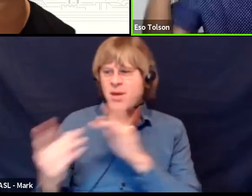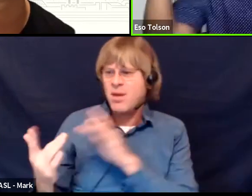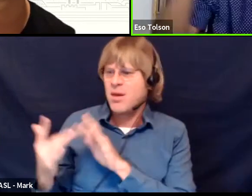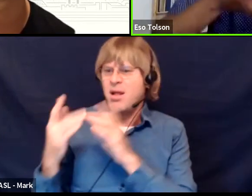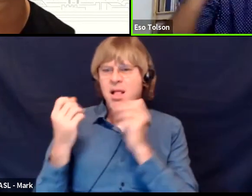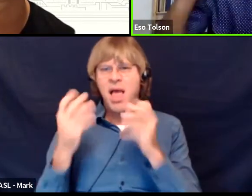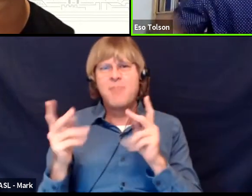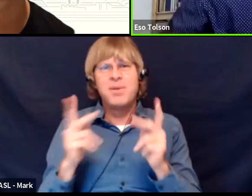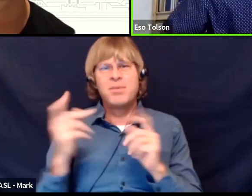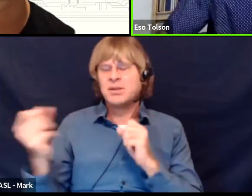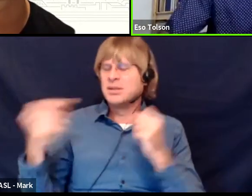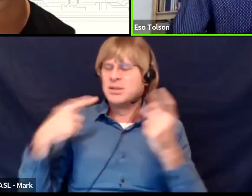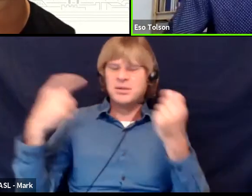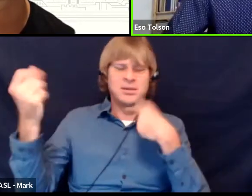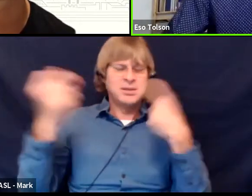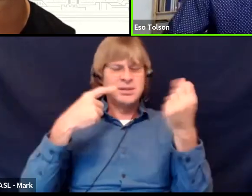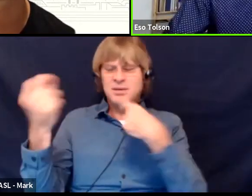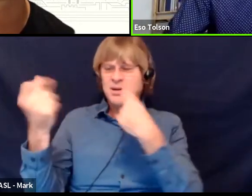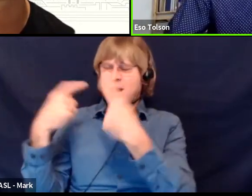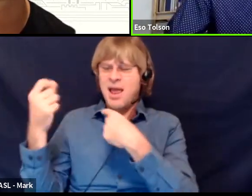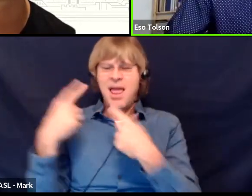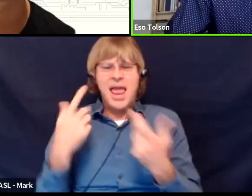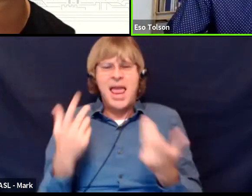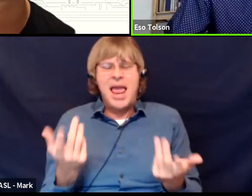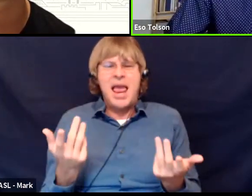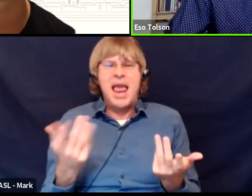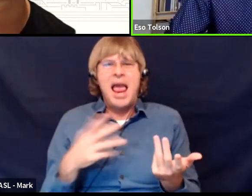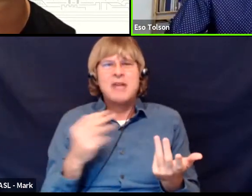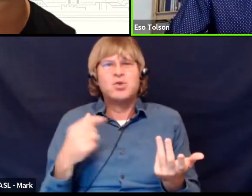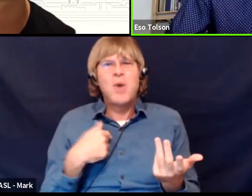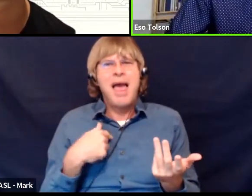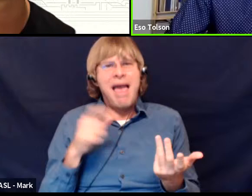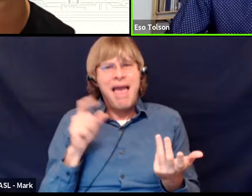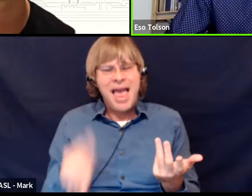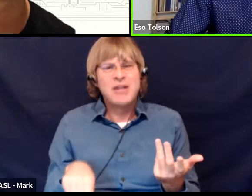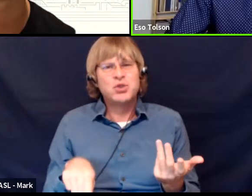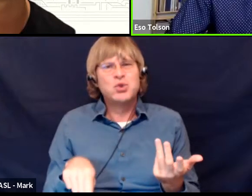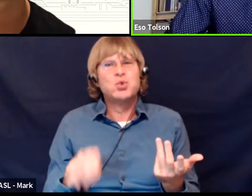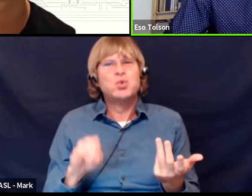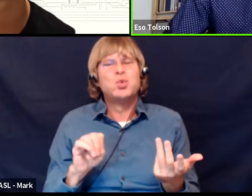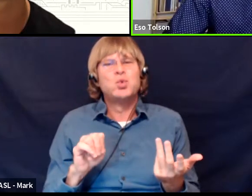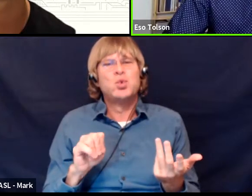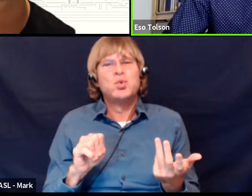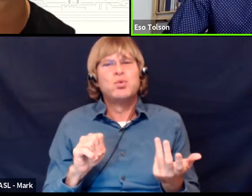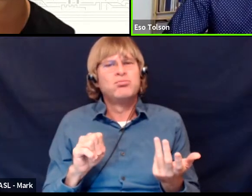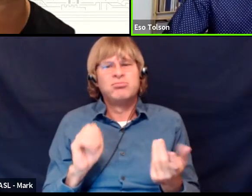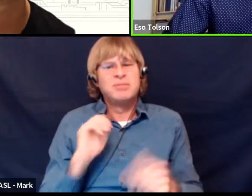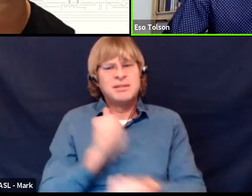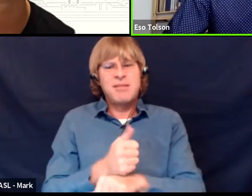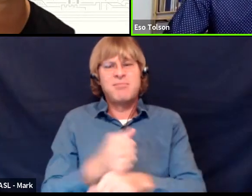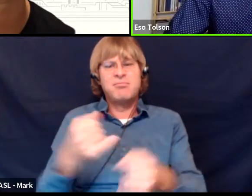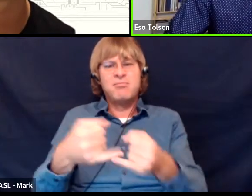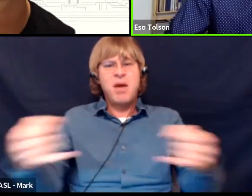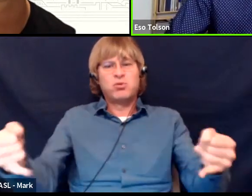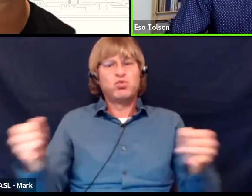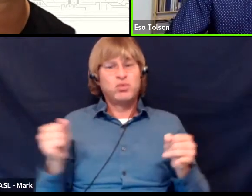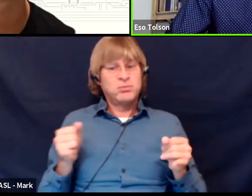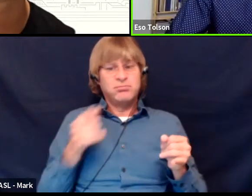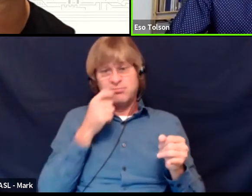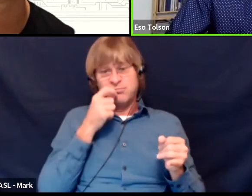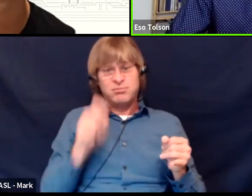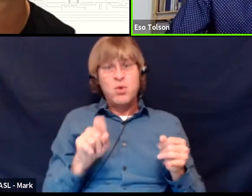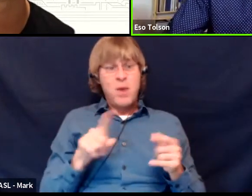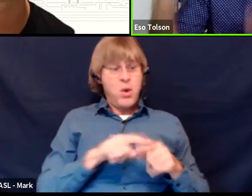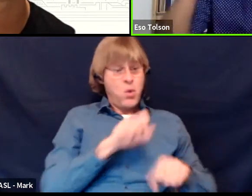of stimuli coming at you. And so I had to create boundaries, so when it was